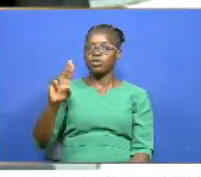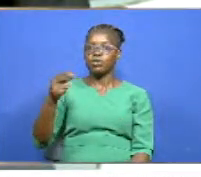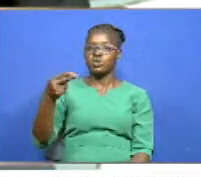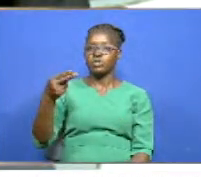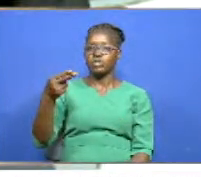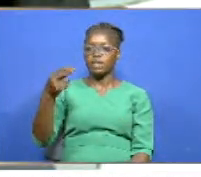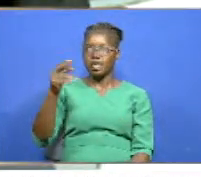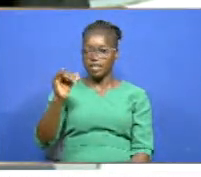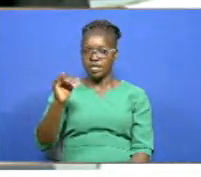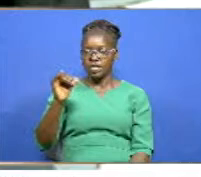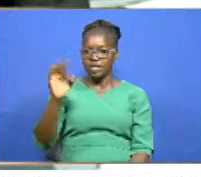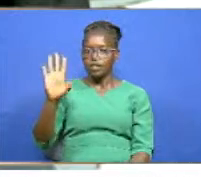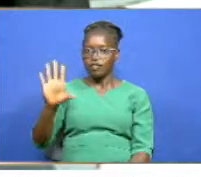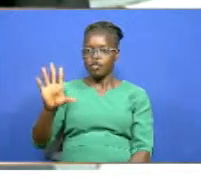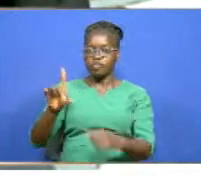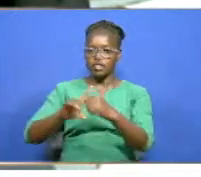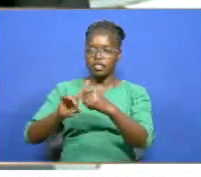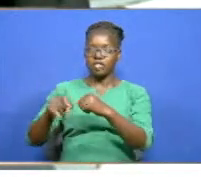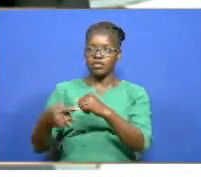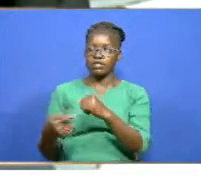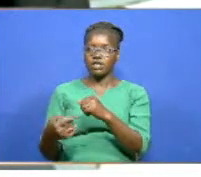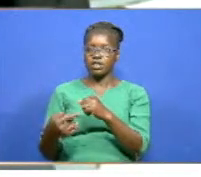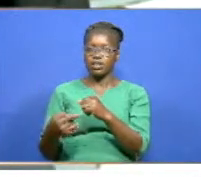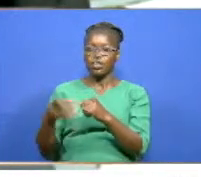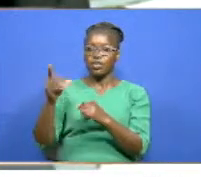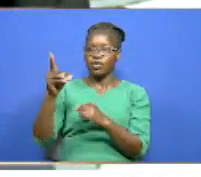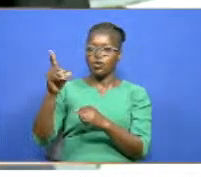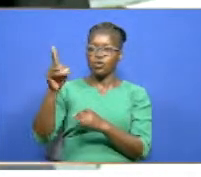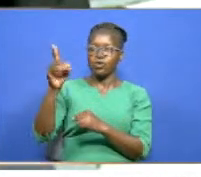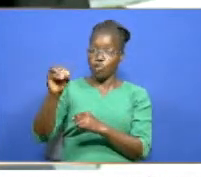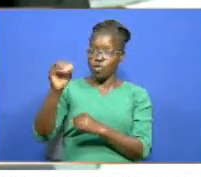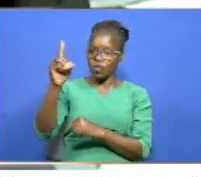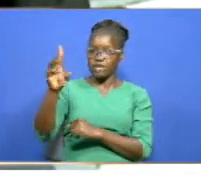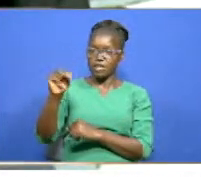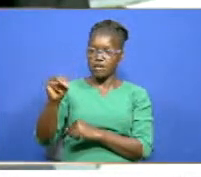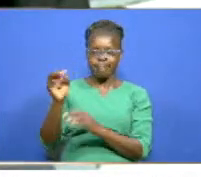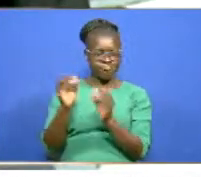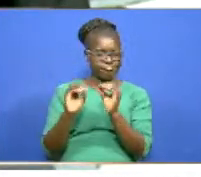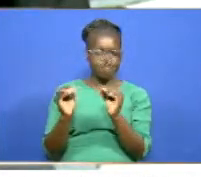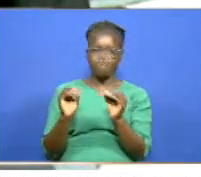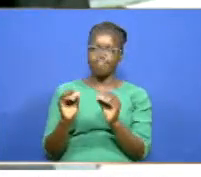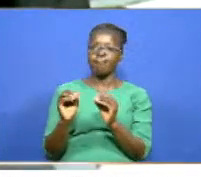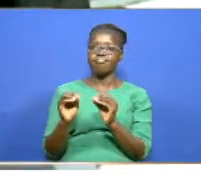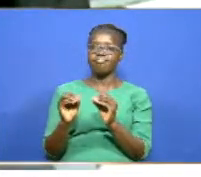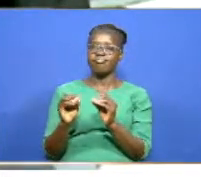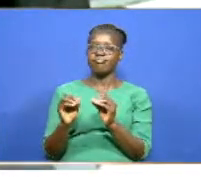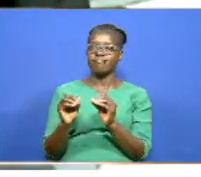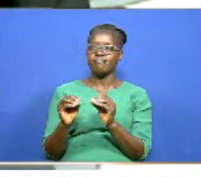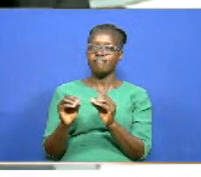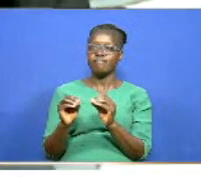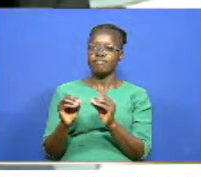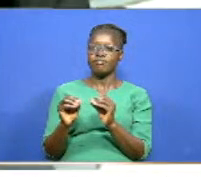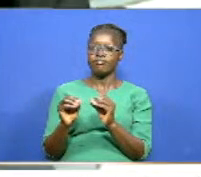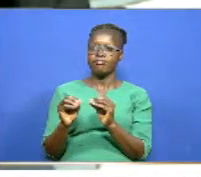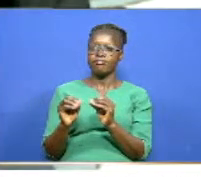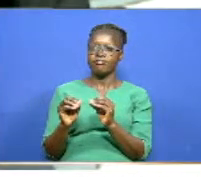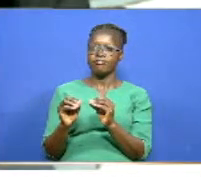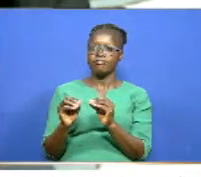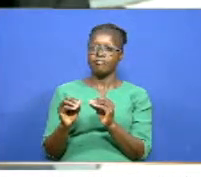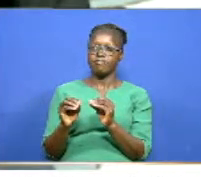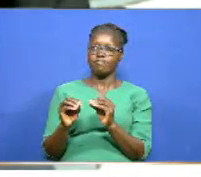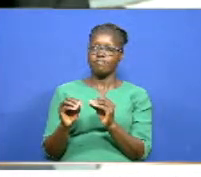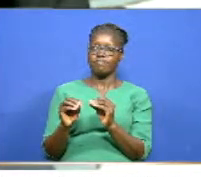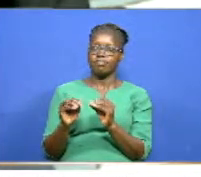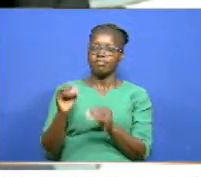voters. ODM will not be fielding a candidate there. James Lusweti was the MP and